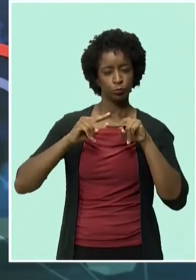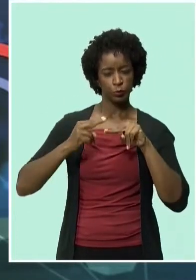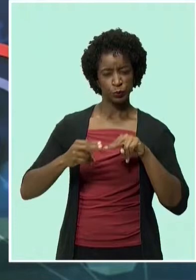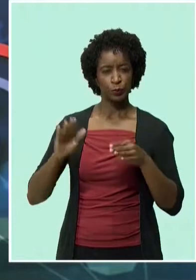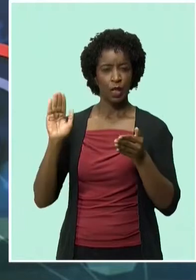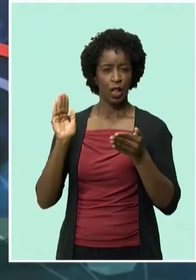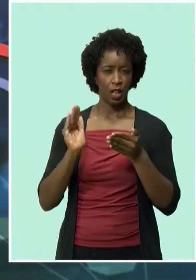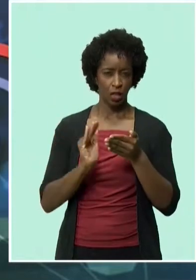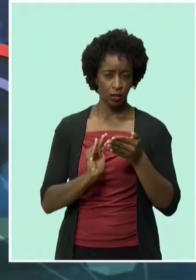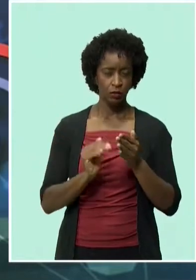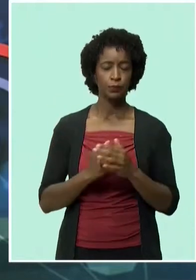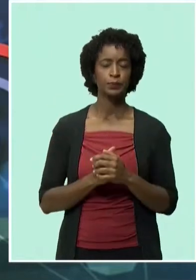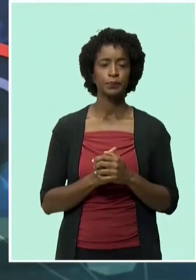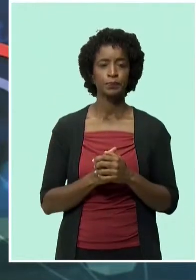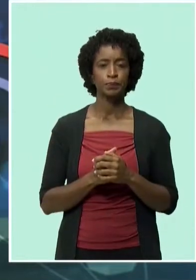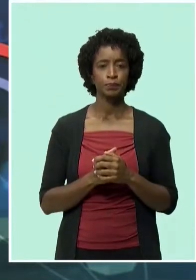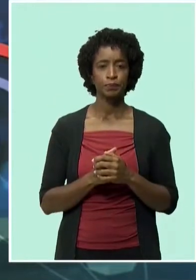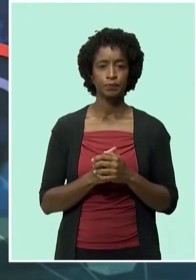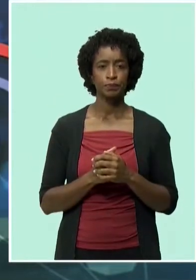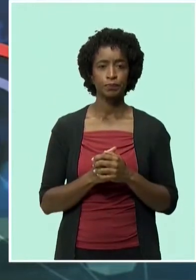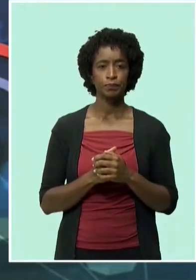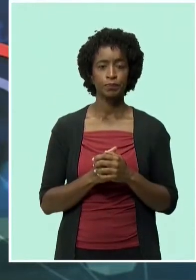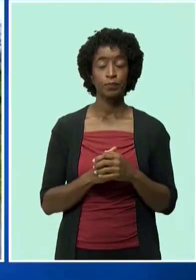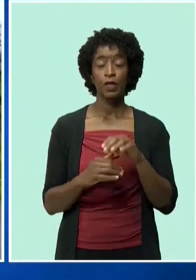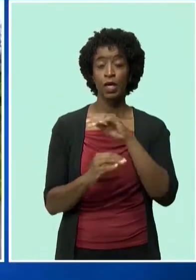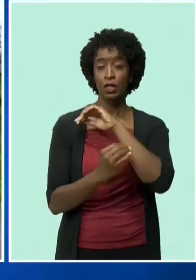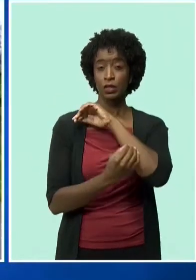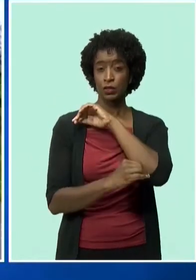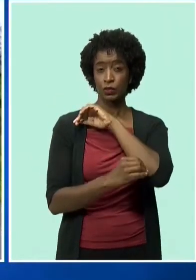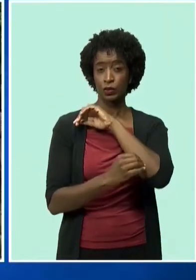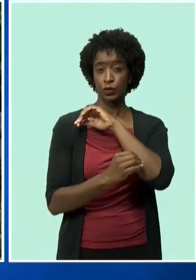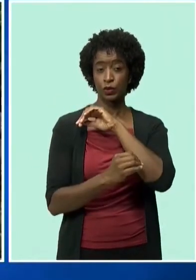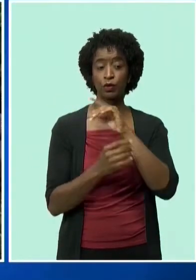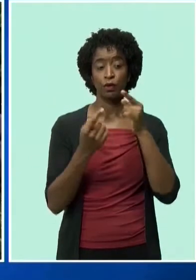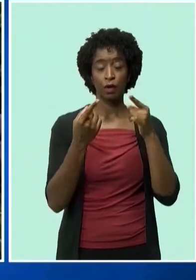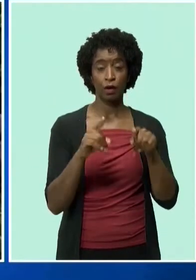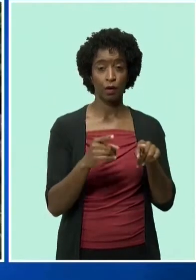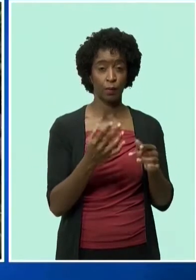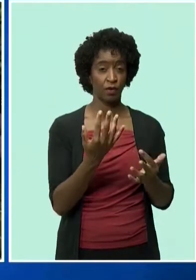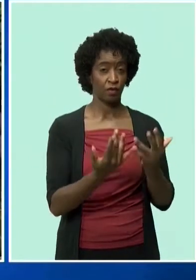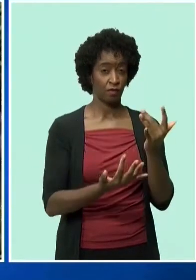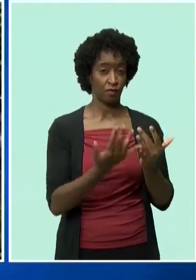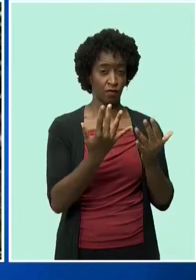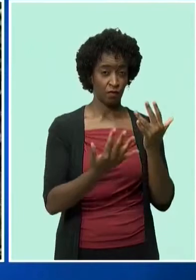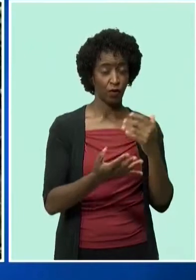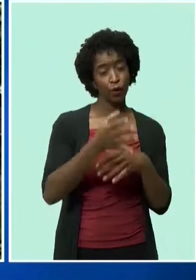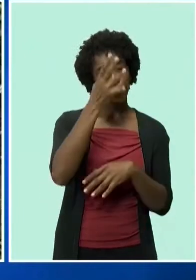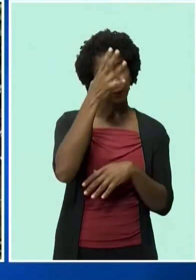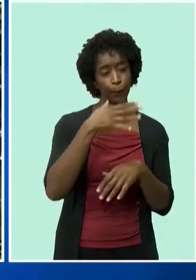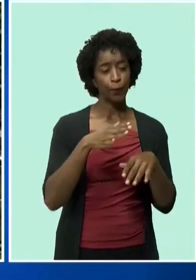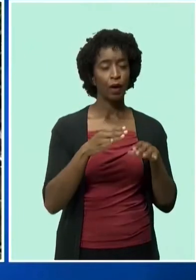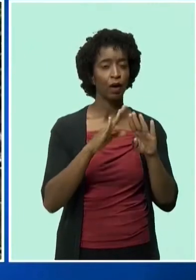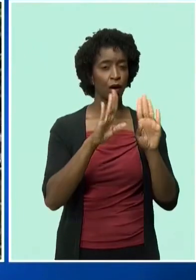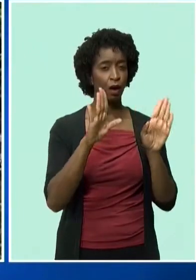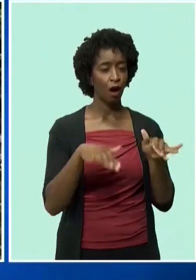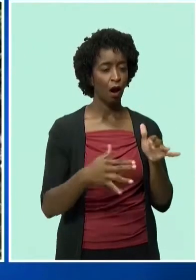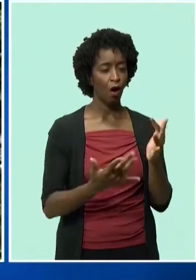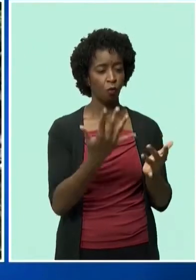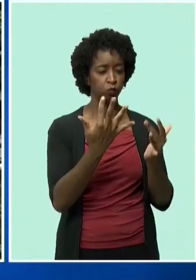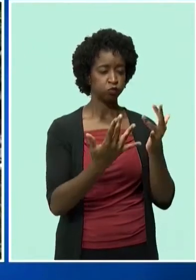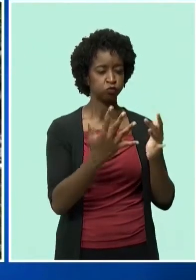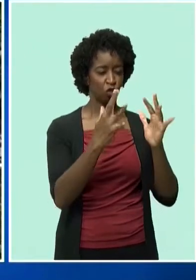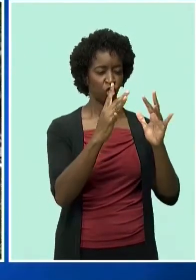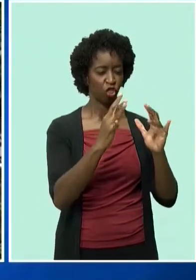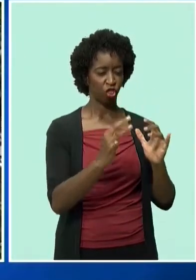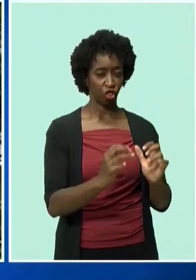at St. Elizabeth Village in St. Joseph has gutted the home of Anthony Brace. It happened around 5